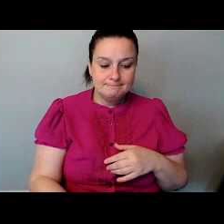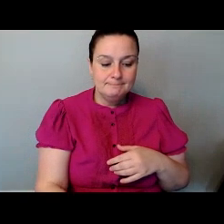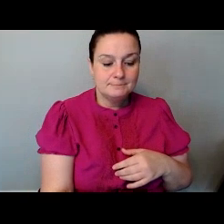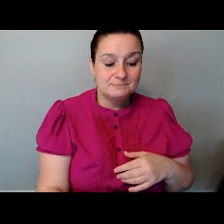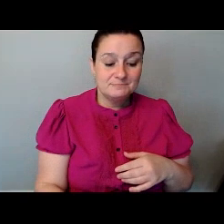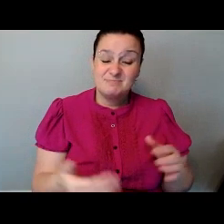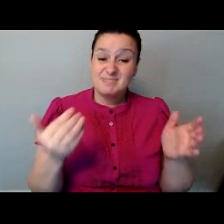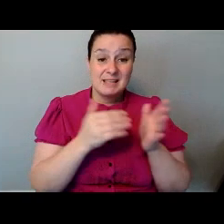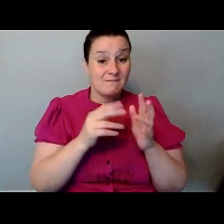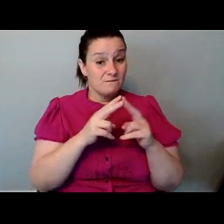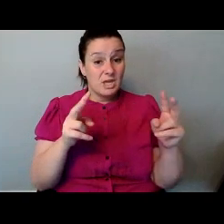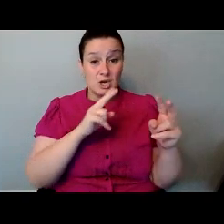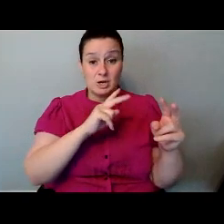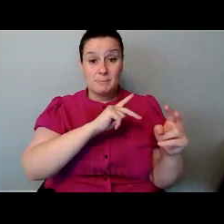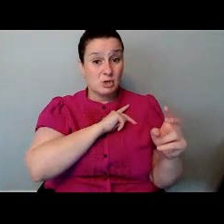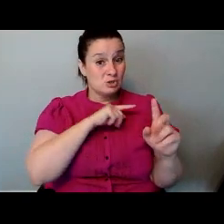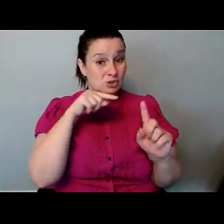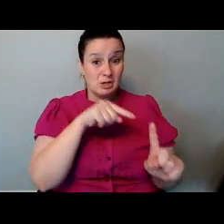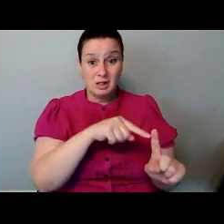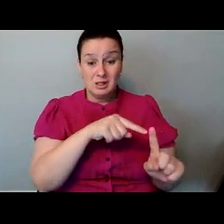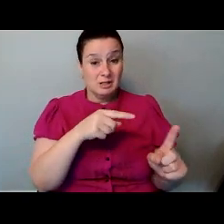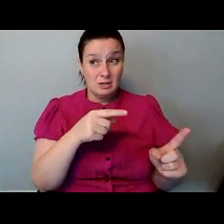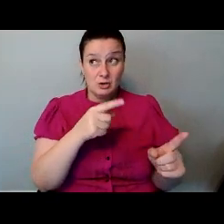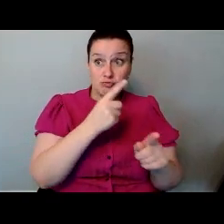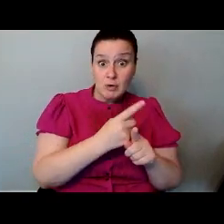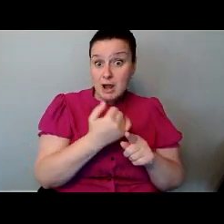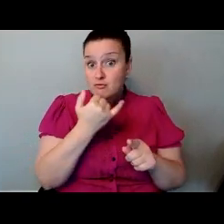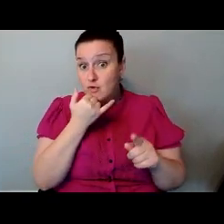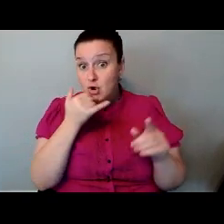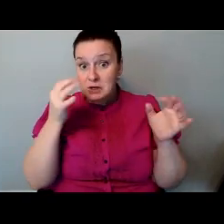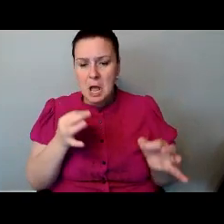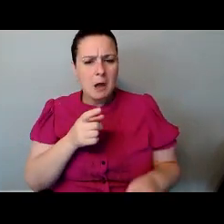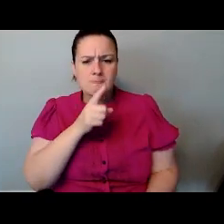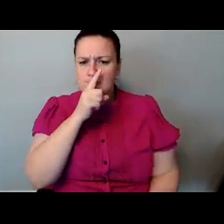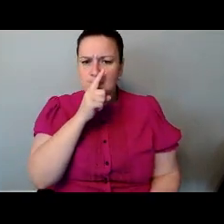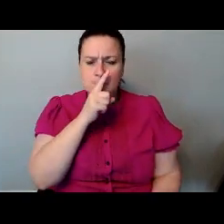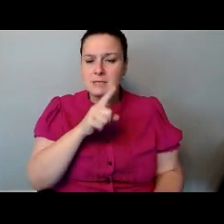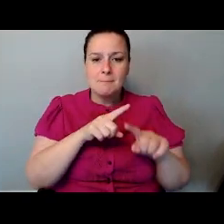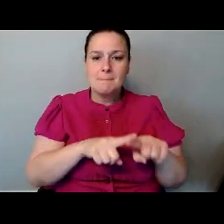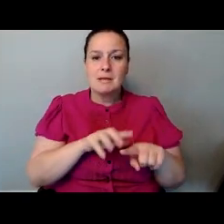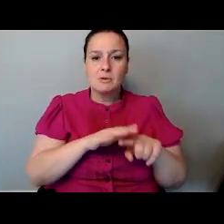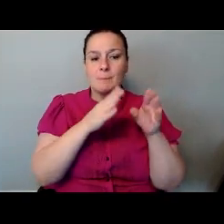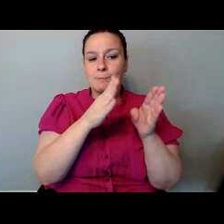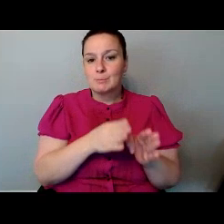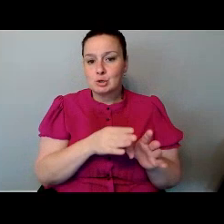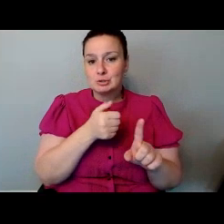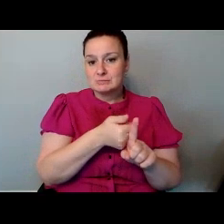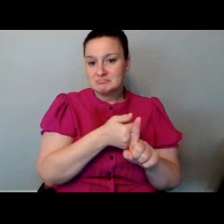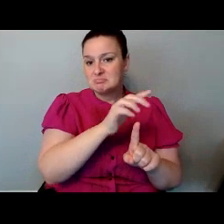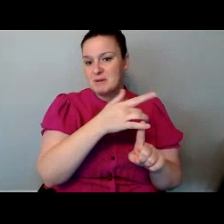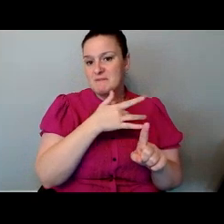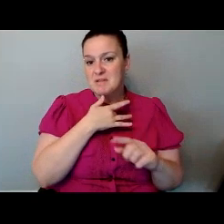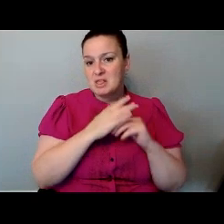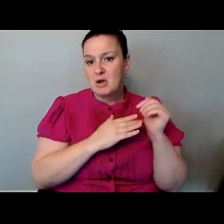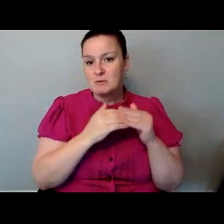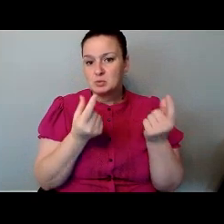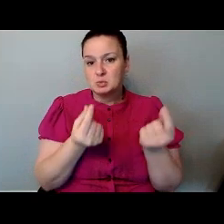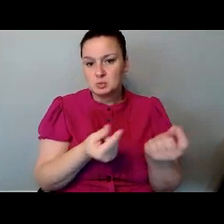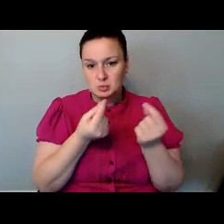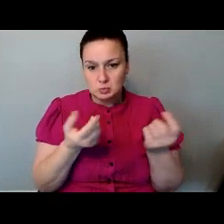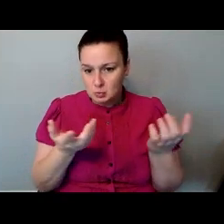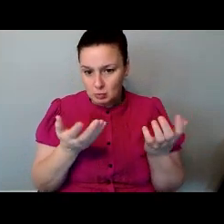very personal, and there's never a right or wrong decision. It really depends on the person and what that person feels comfortable doing.